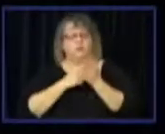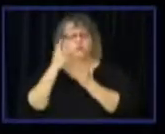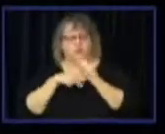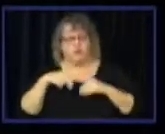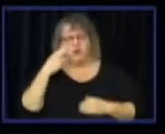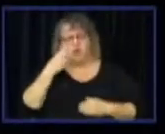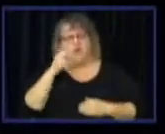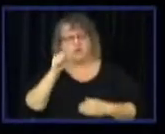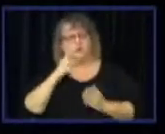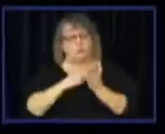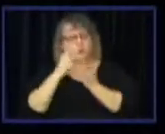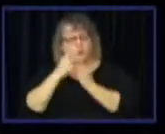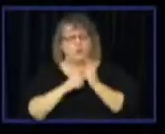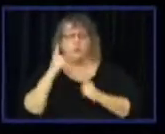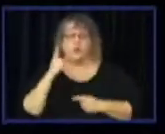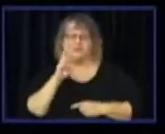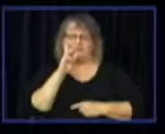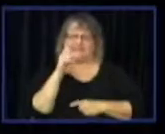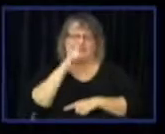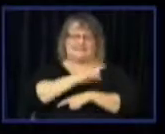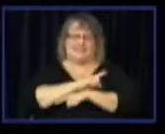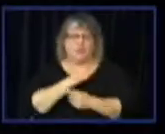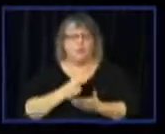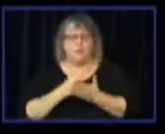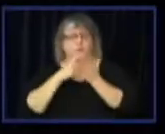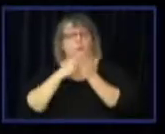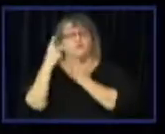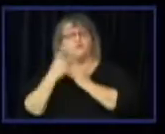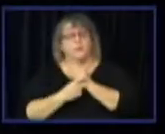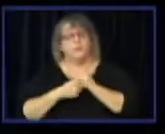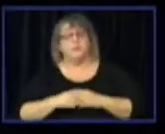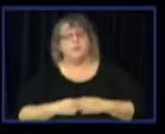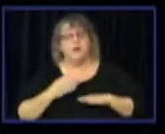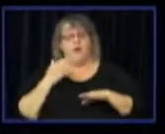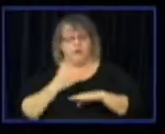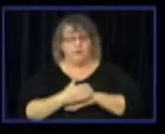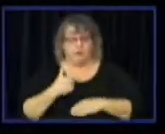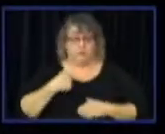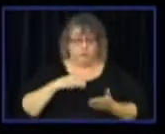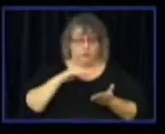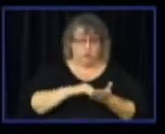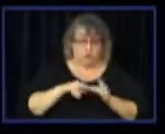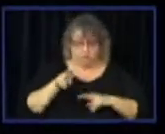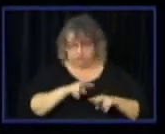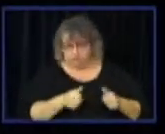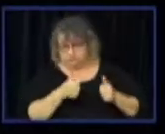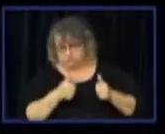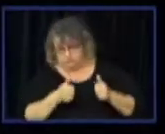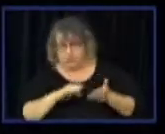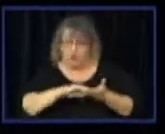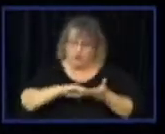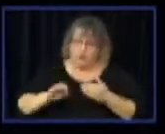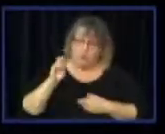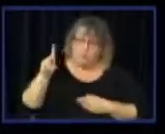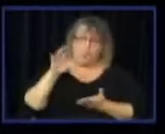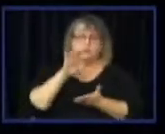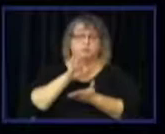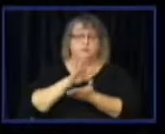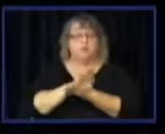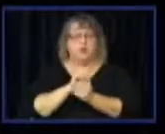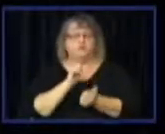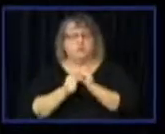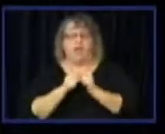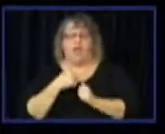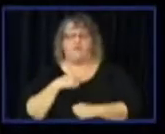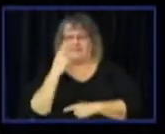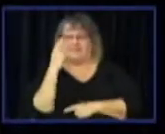at the high schools where there's a 6-day rehab program. Once I release them back to play, they have a 6-day